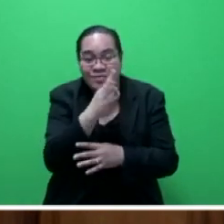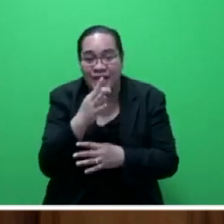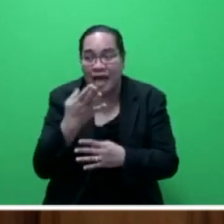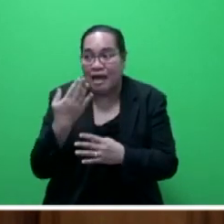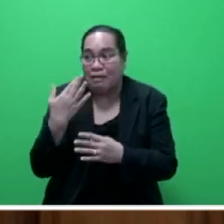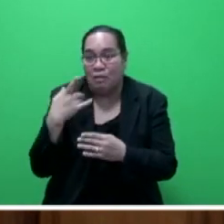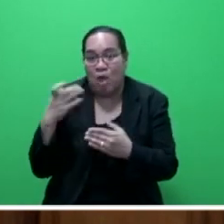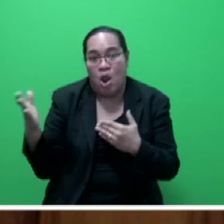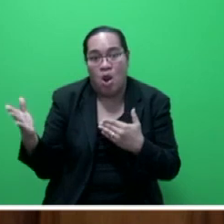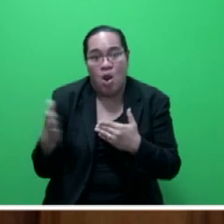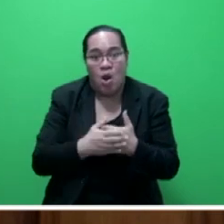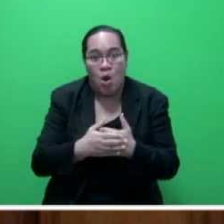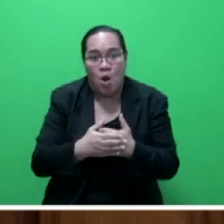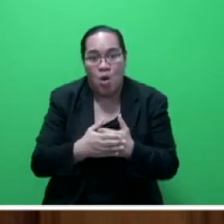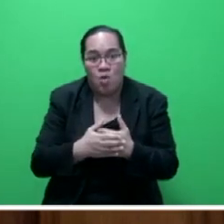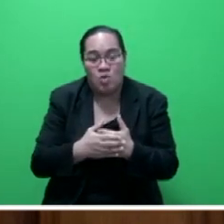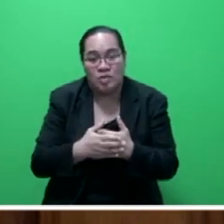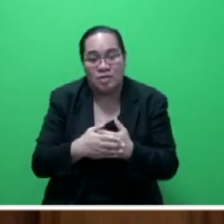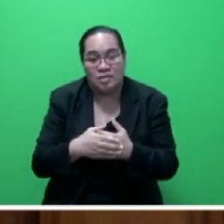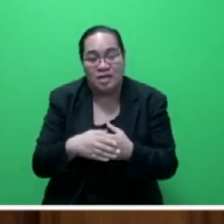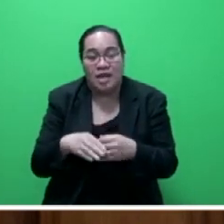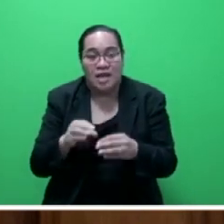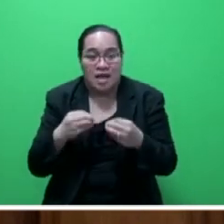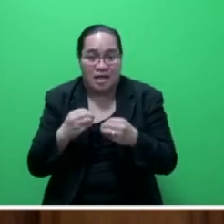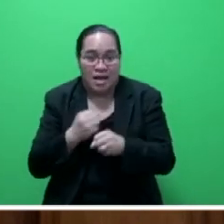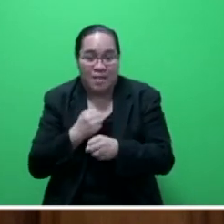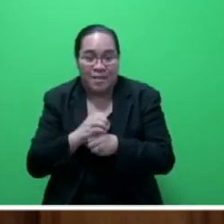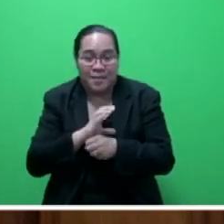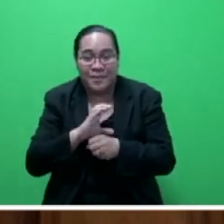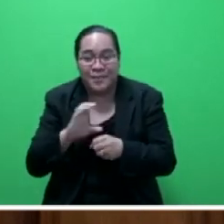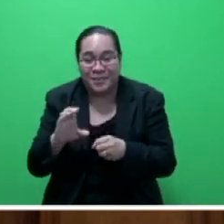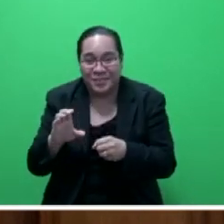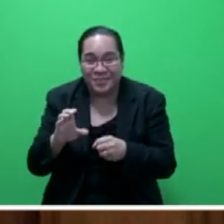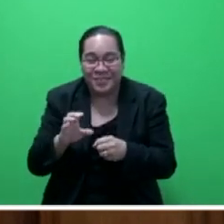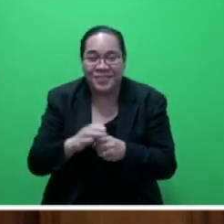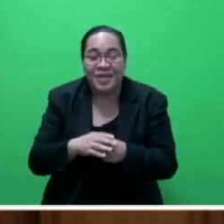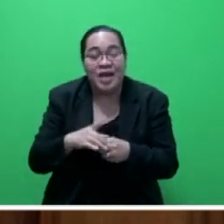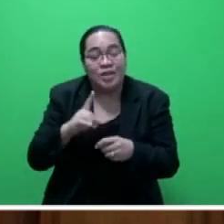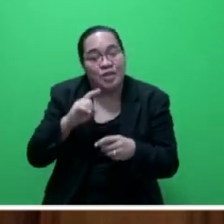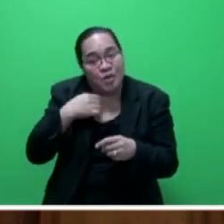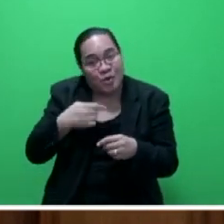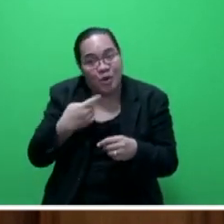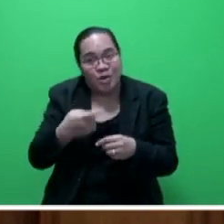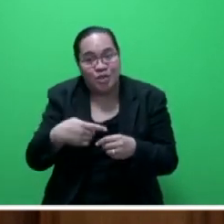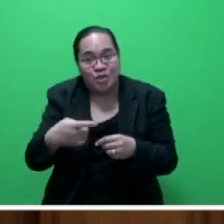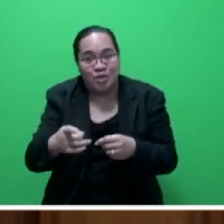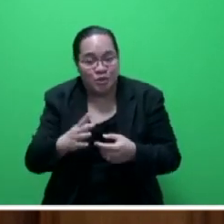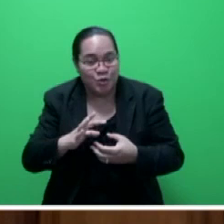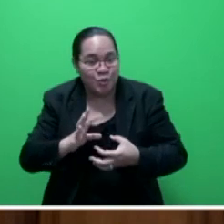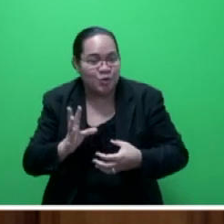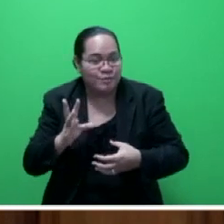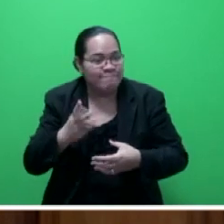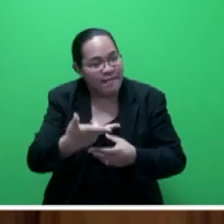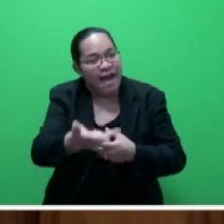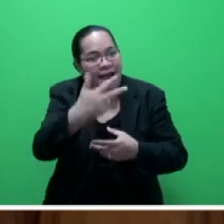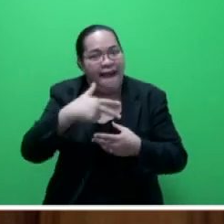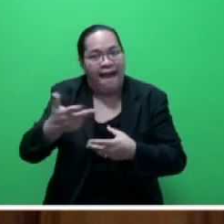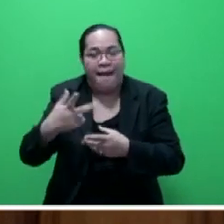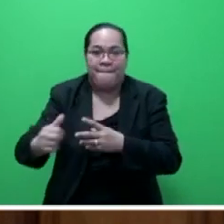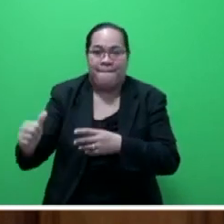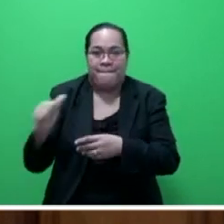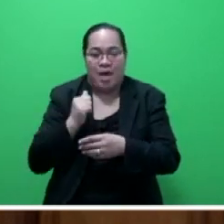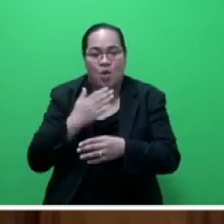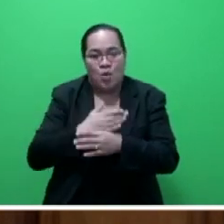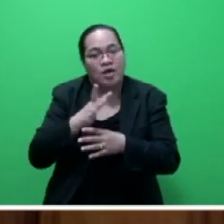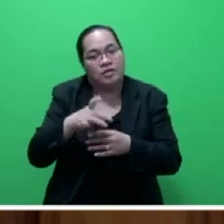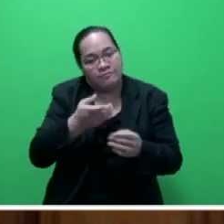the tropic mill. However, it has continued to engage workers by redeploying them to replanting